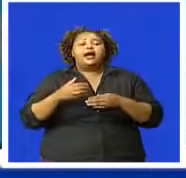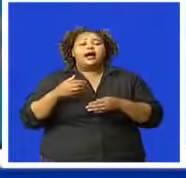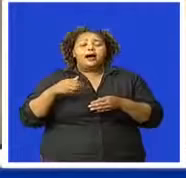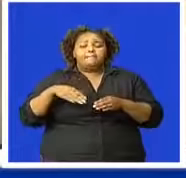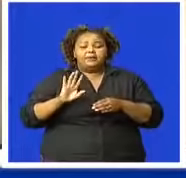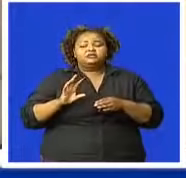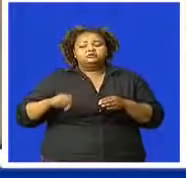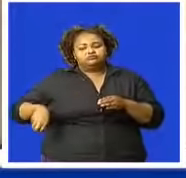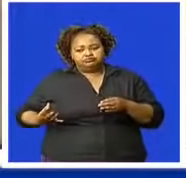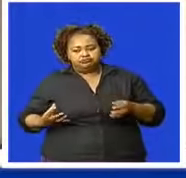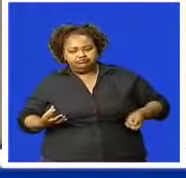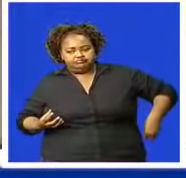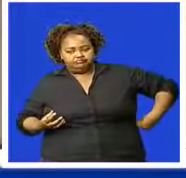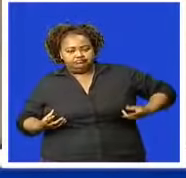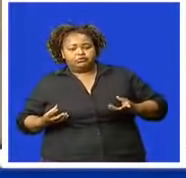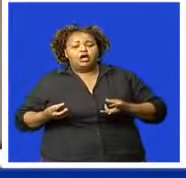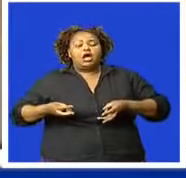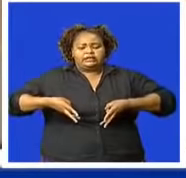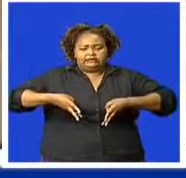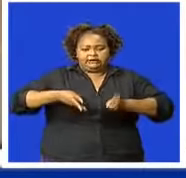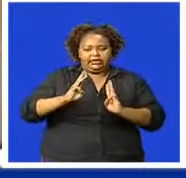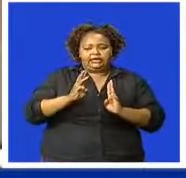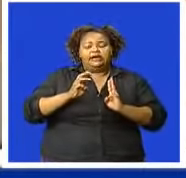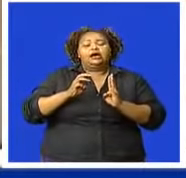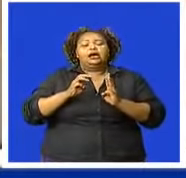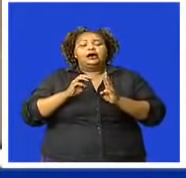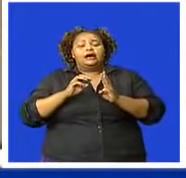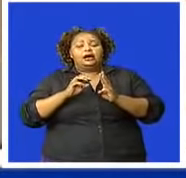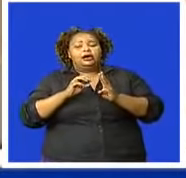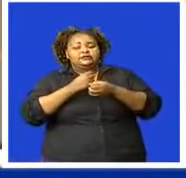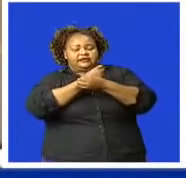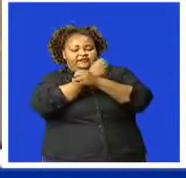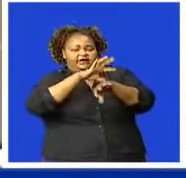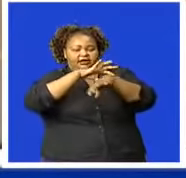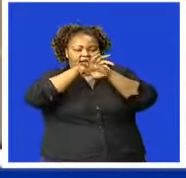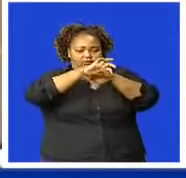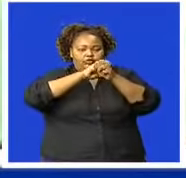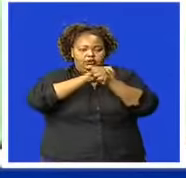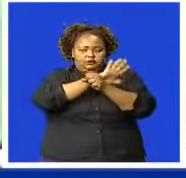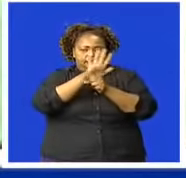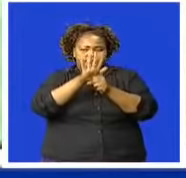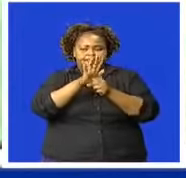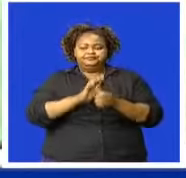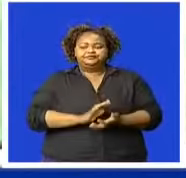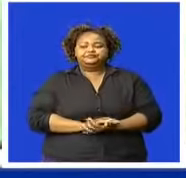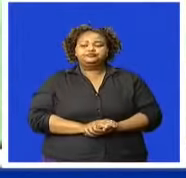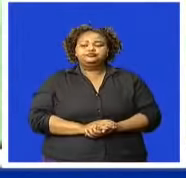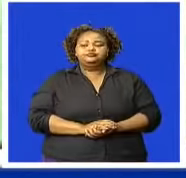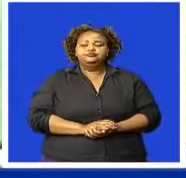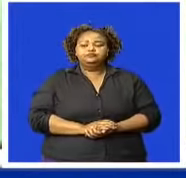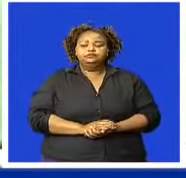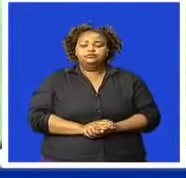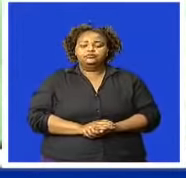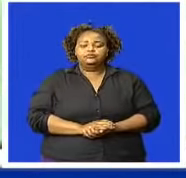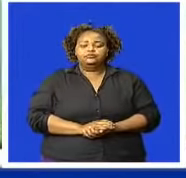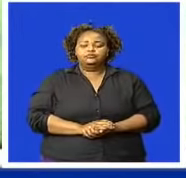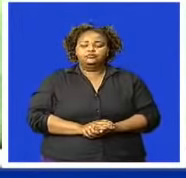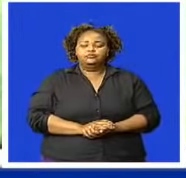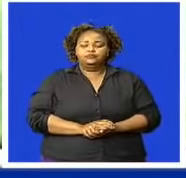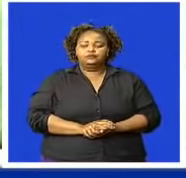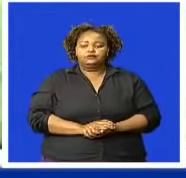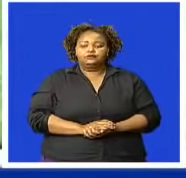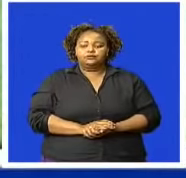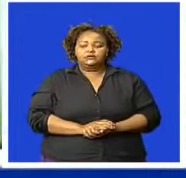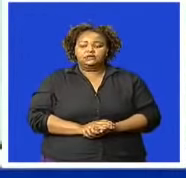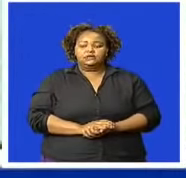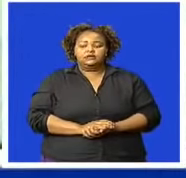umkhuhlane i-COVID-19. They have had to make certain adjustments somewhere of kudlala